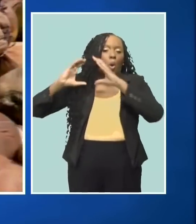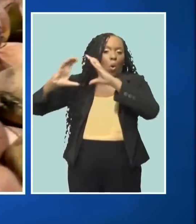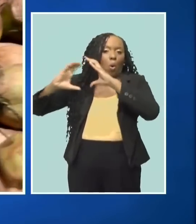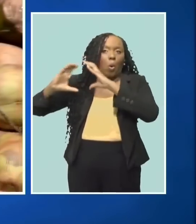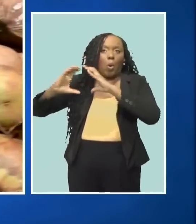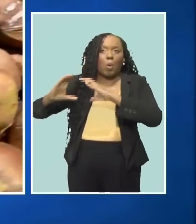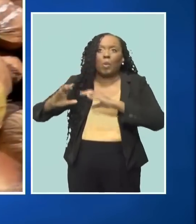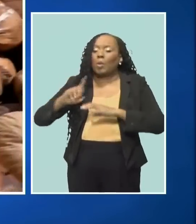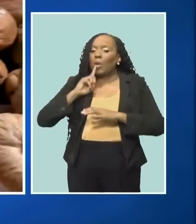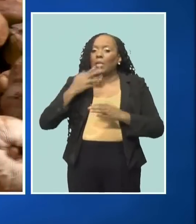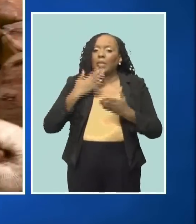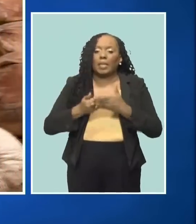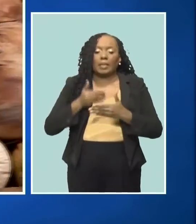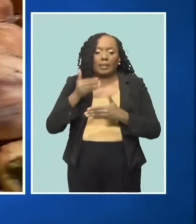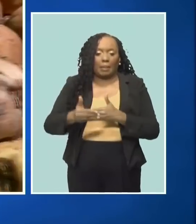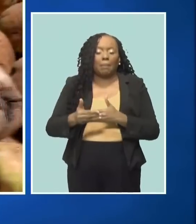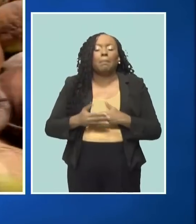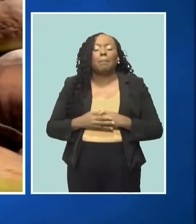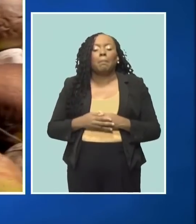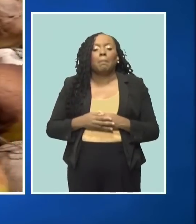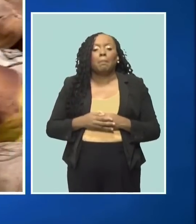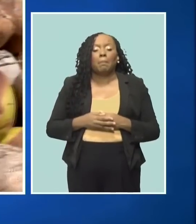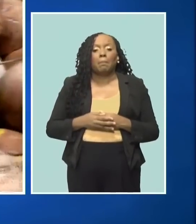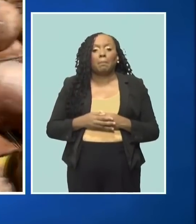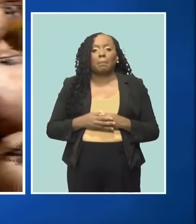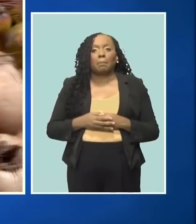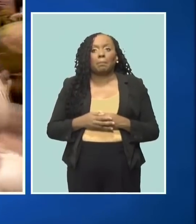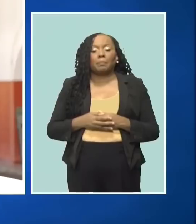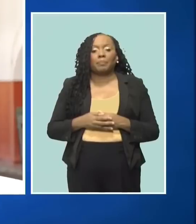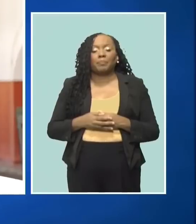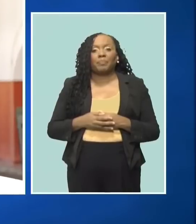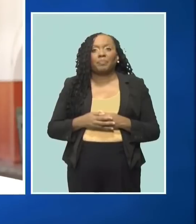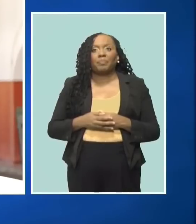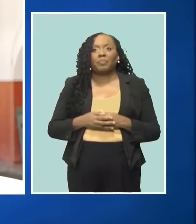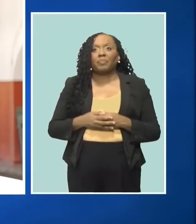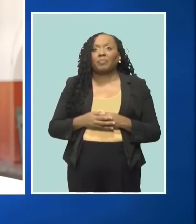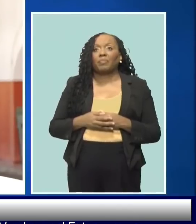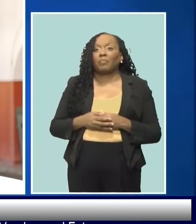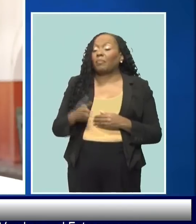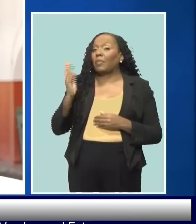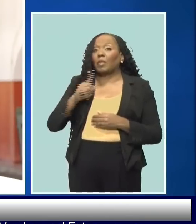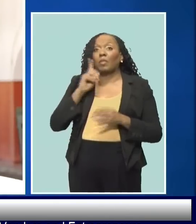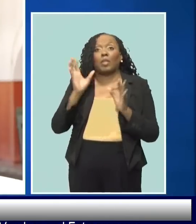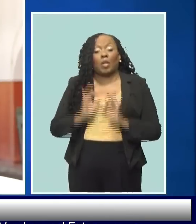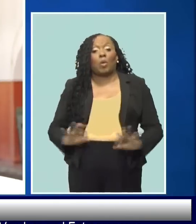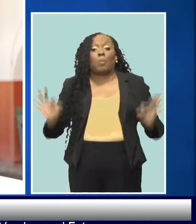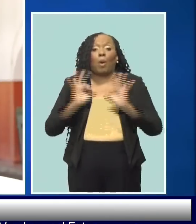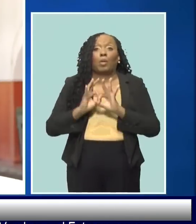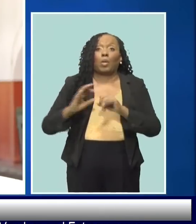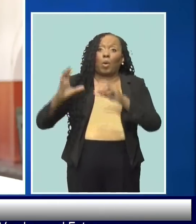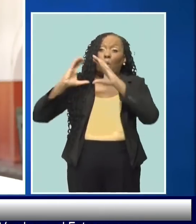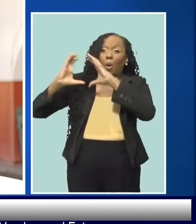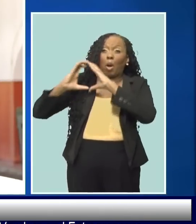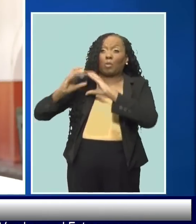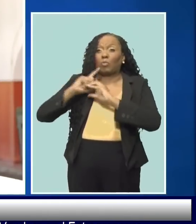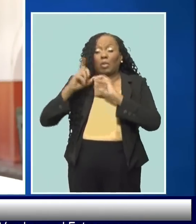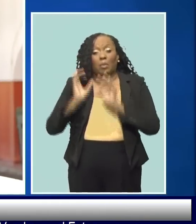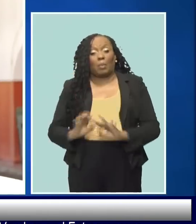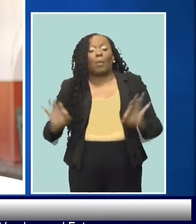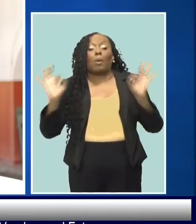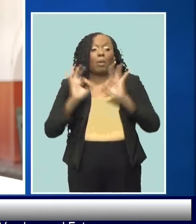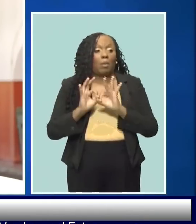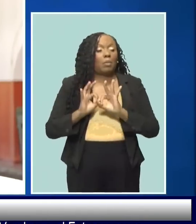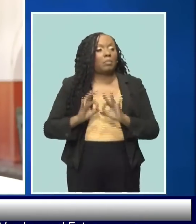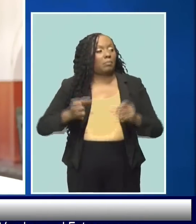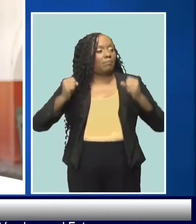industry is a step in the right direction. We know that it is a very important industry. It is one where many